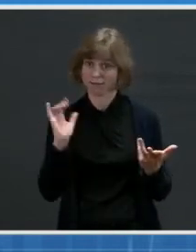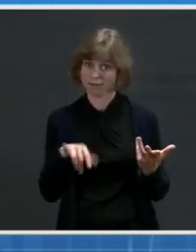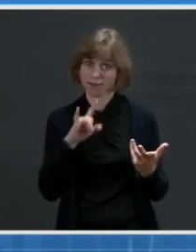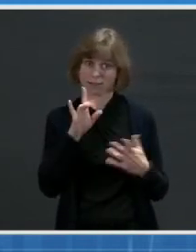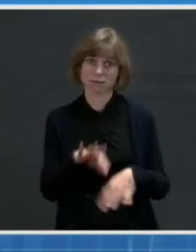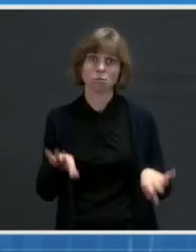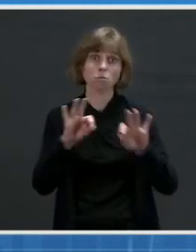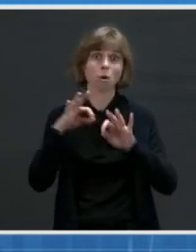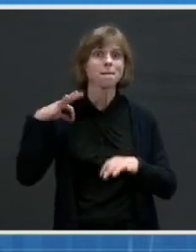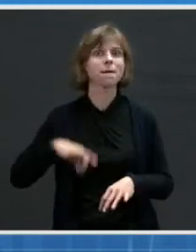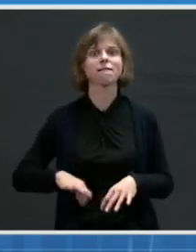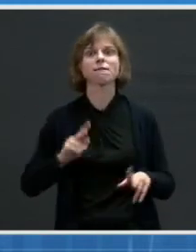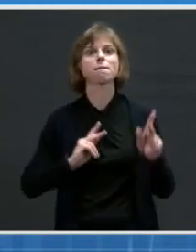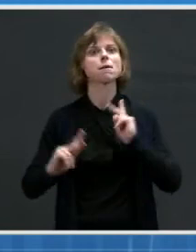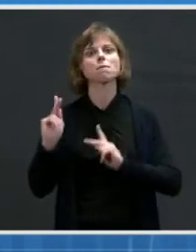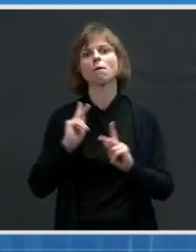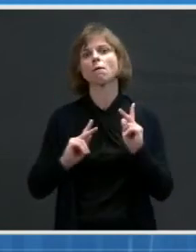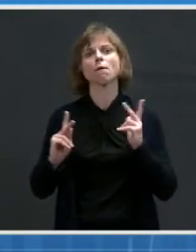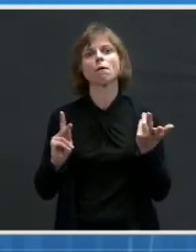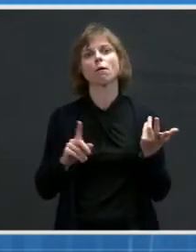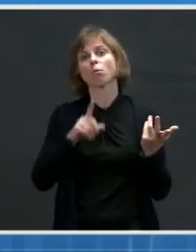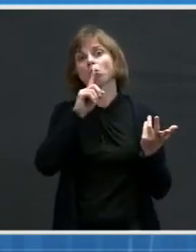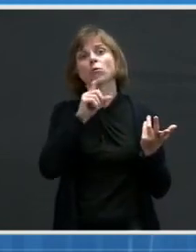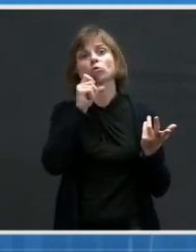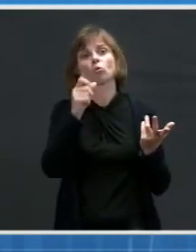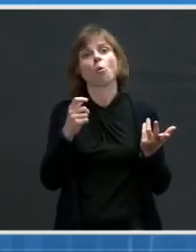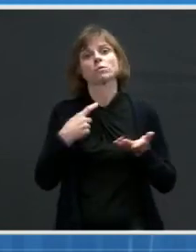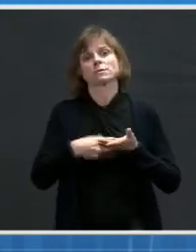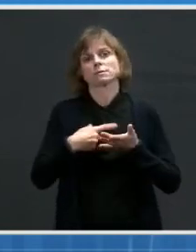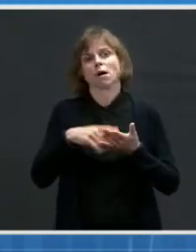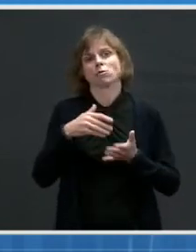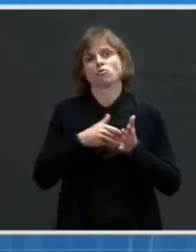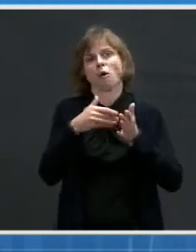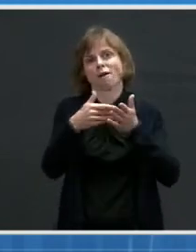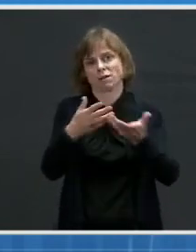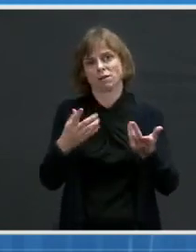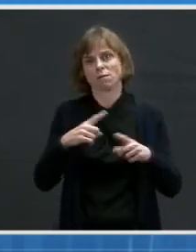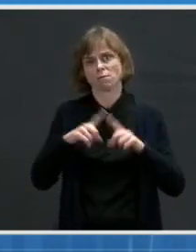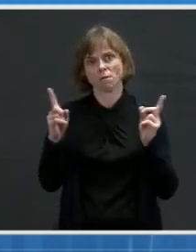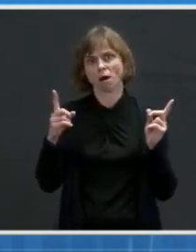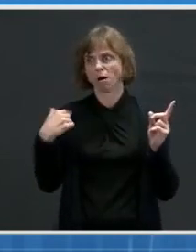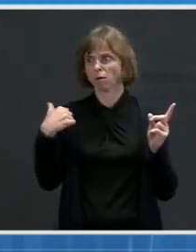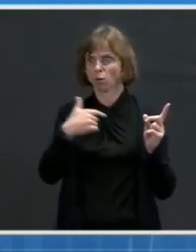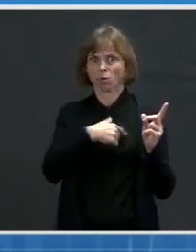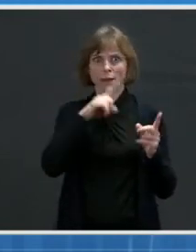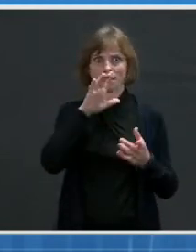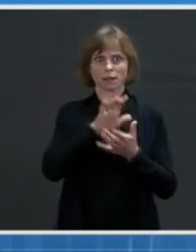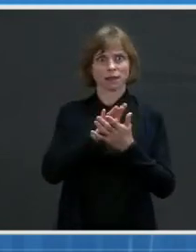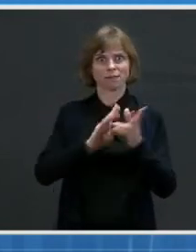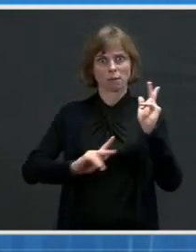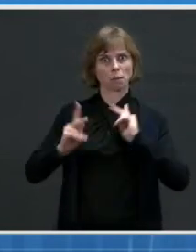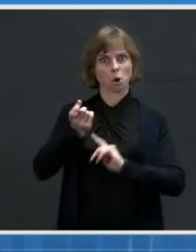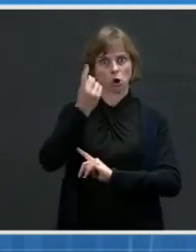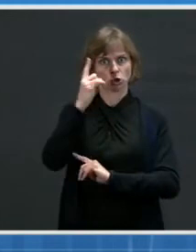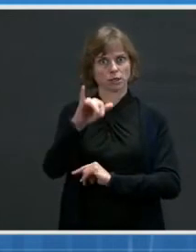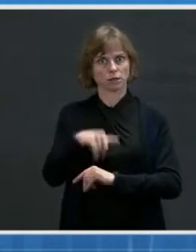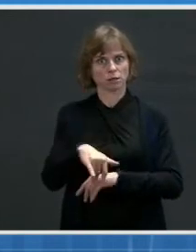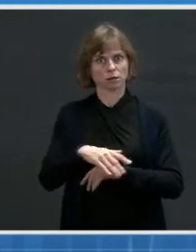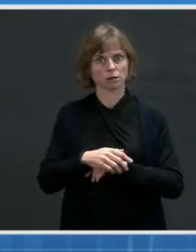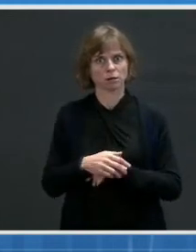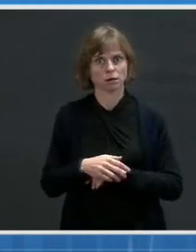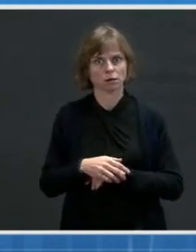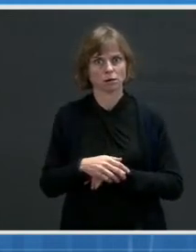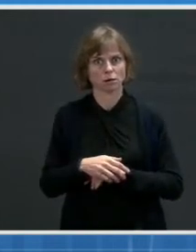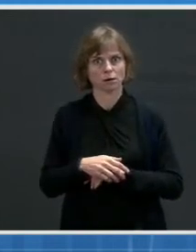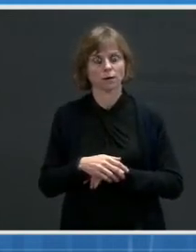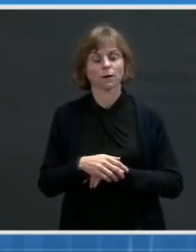that people don't often talk about quite as much, but that the public, we believe, clearly understands. So beyond that,